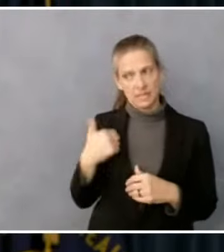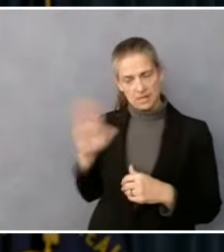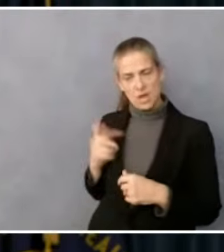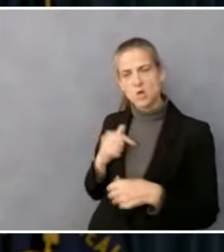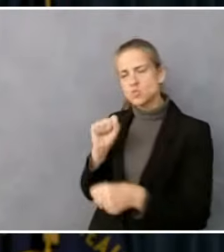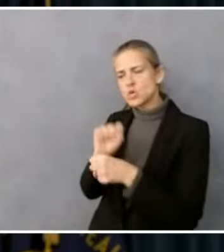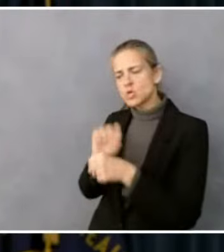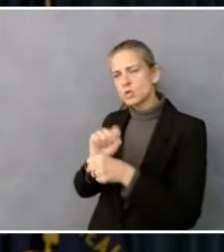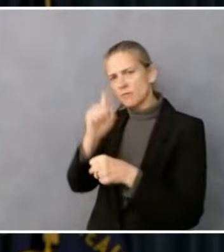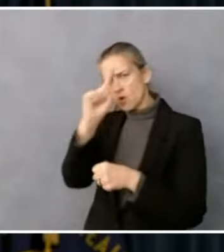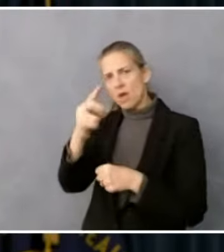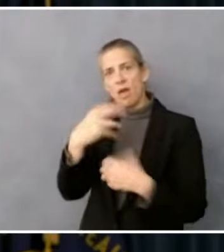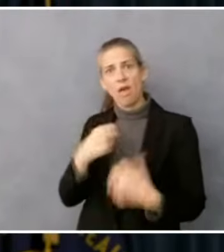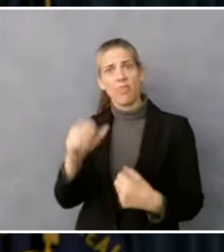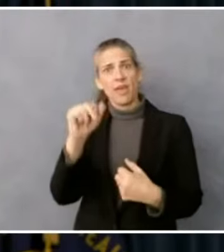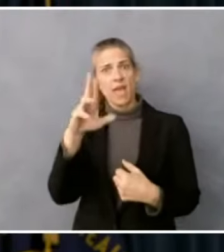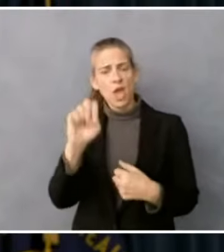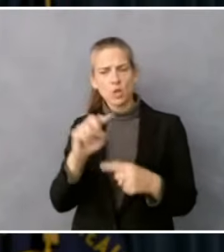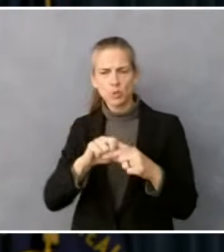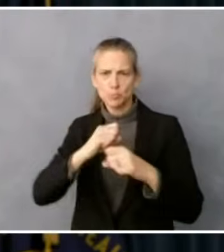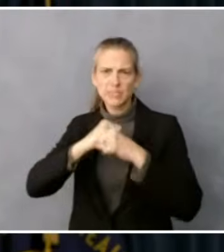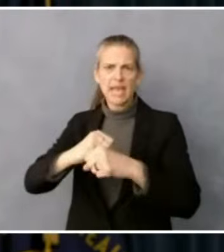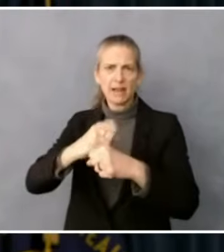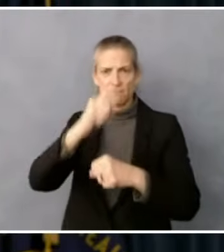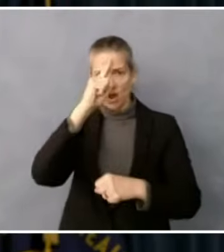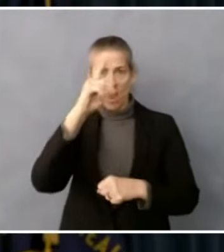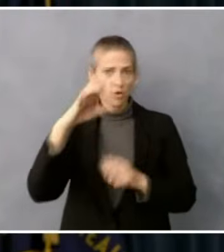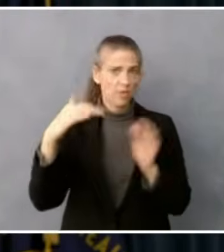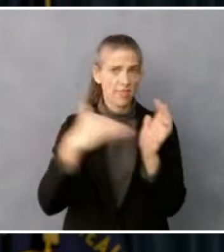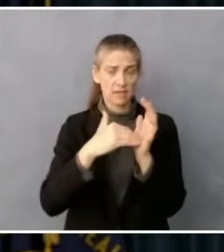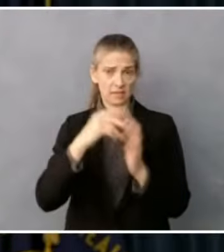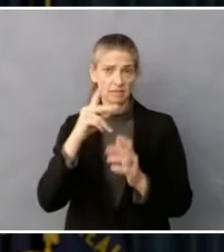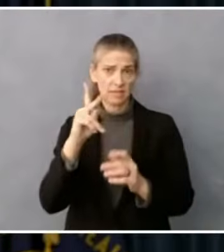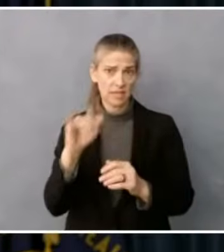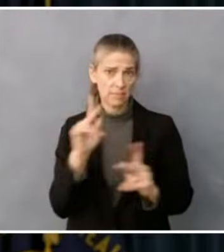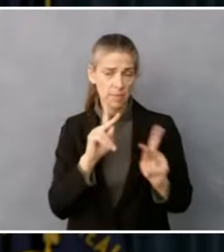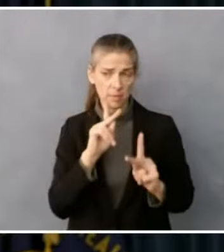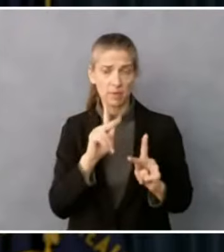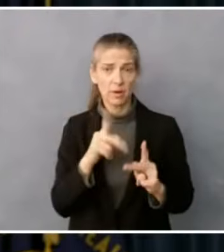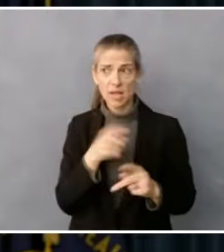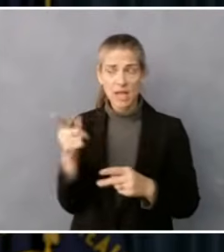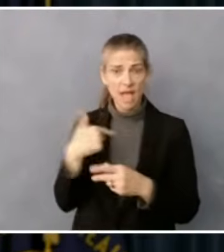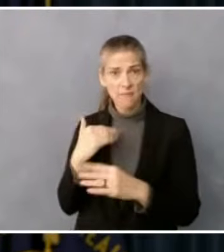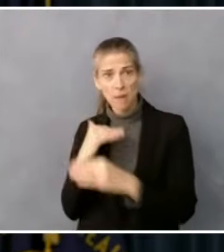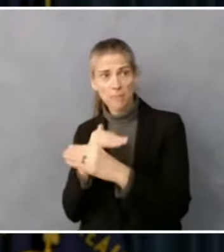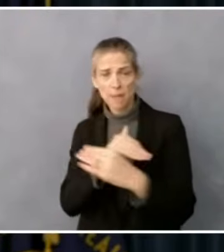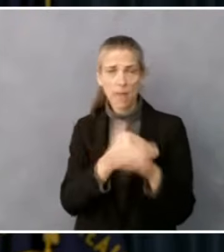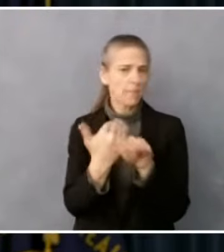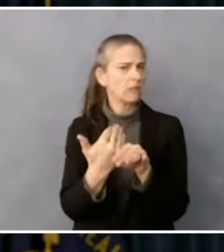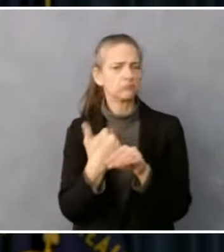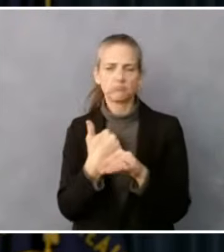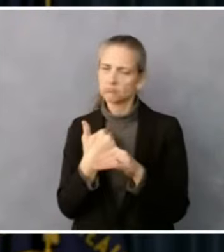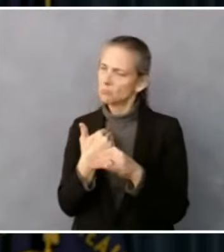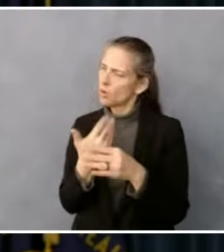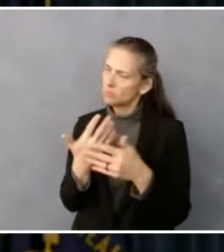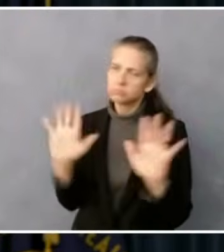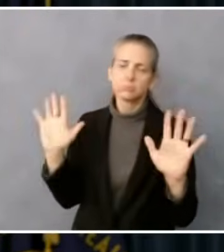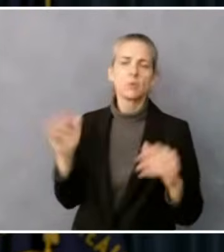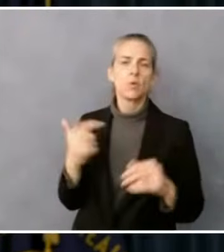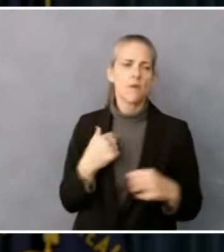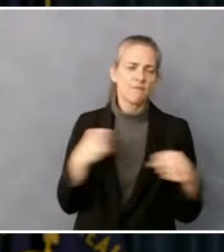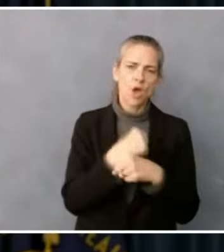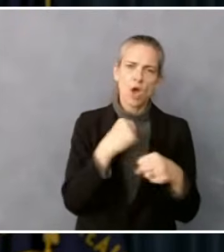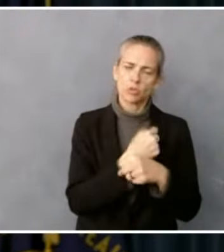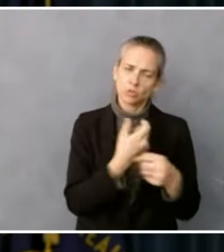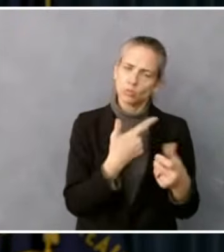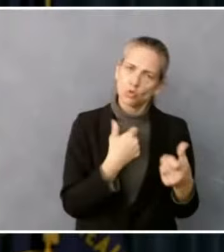nearly 100,000 Kentuckians by eliminating some existing roadblocks. We fought to expand Medicaid in order to ensure that our families